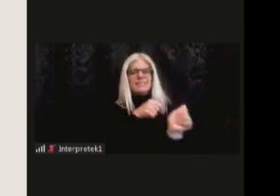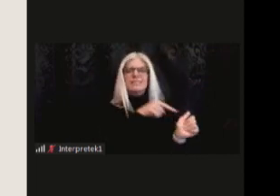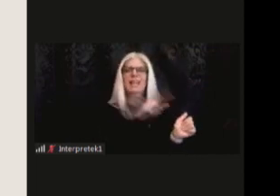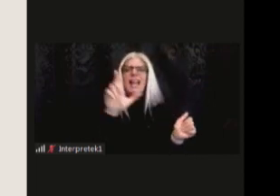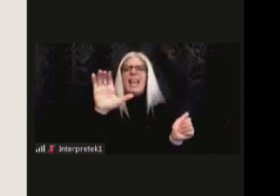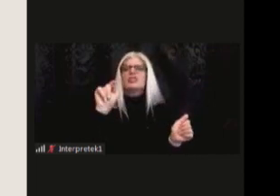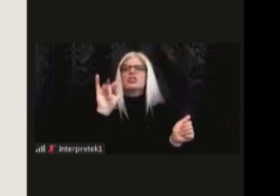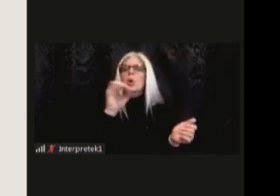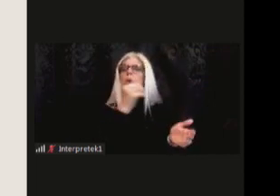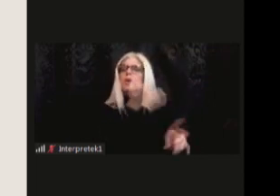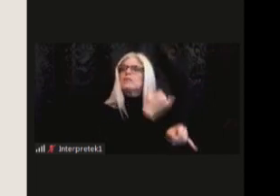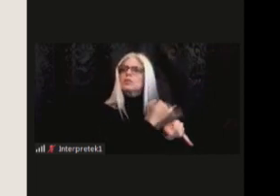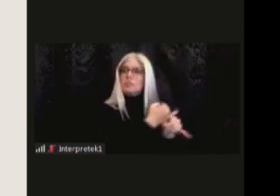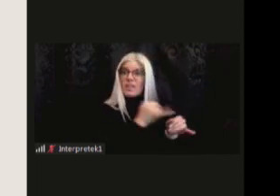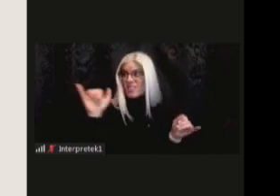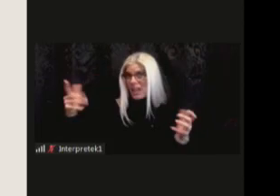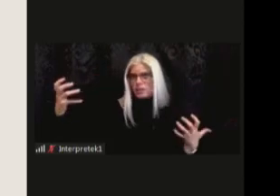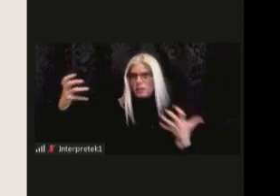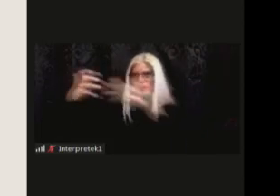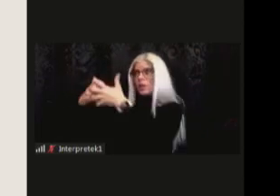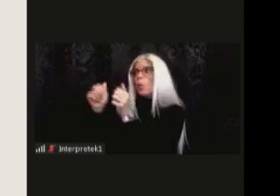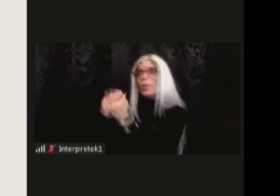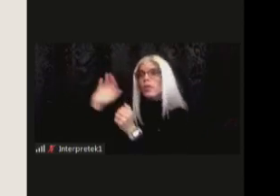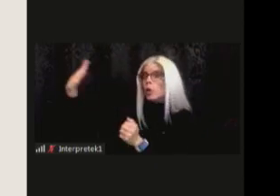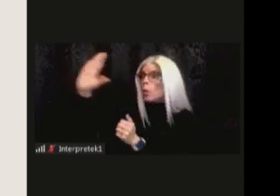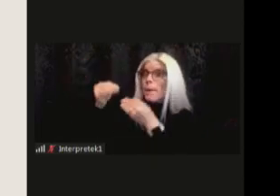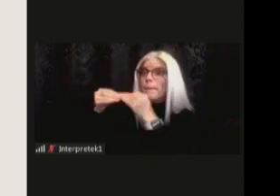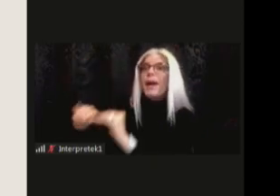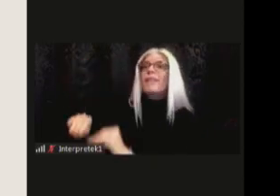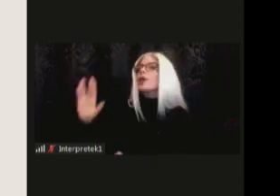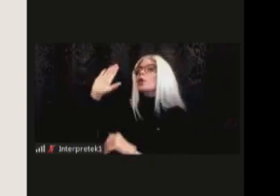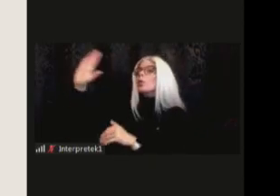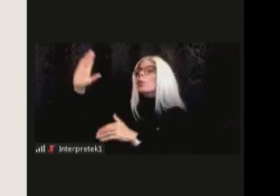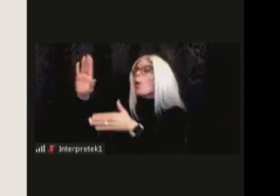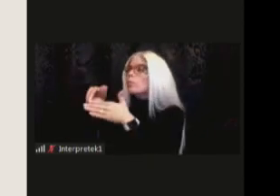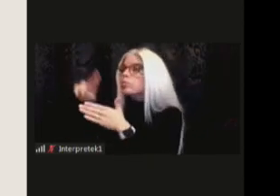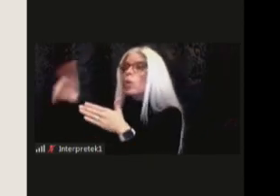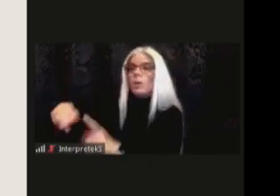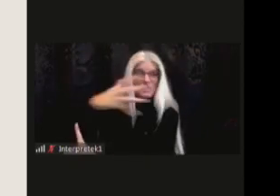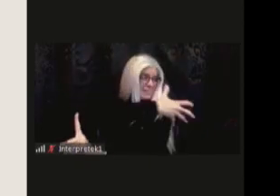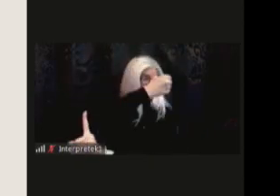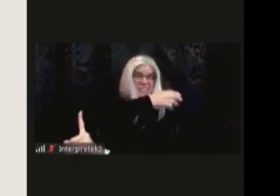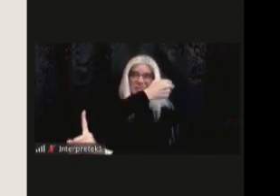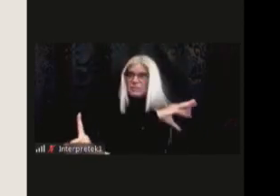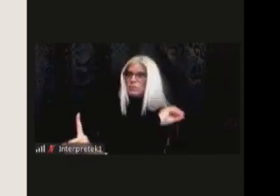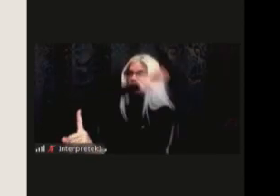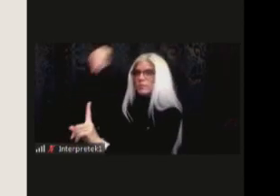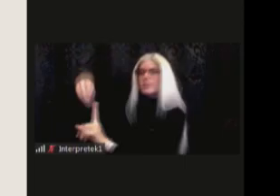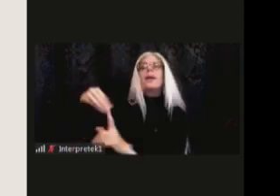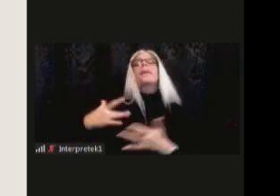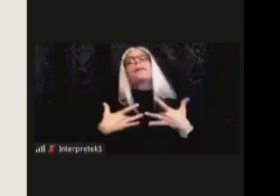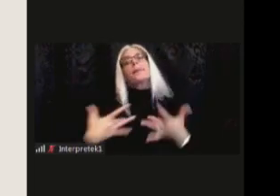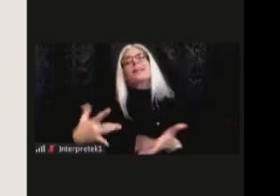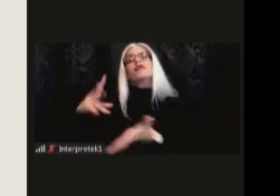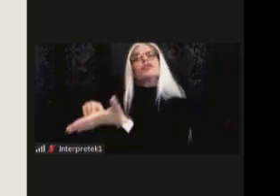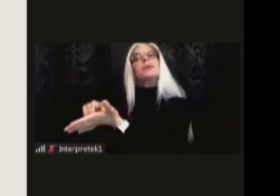aligning their methods and approach to outcomes that they wish and desire to have. Generally, literacy programs can be programmatically